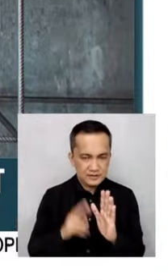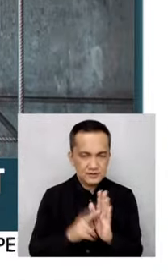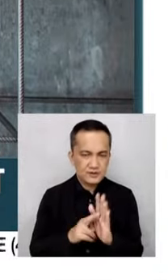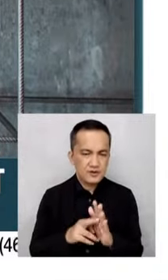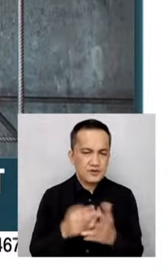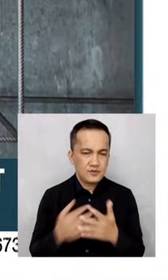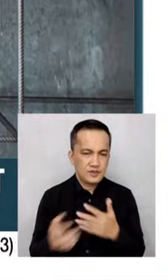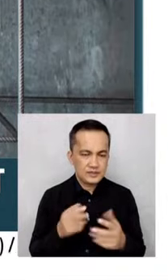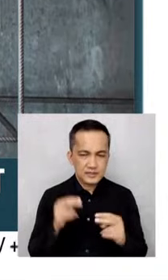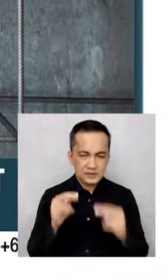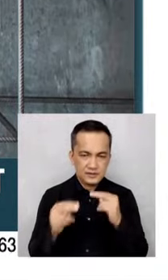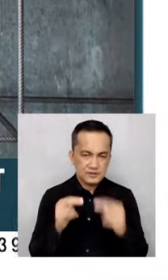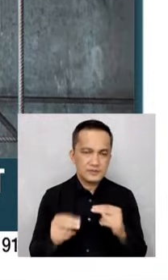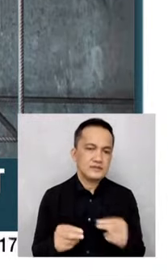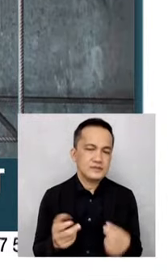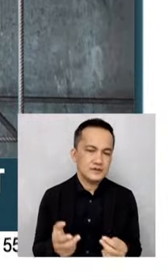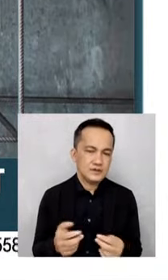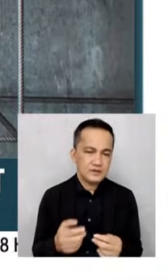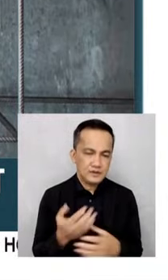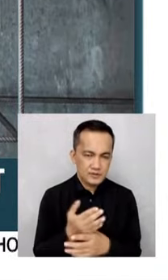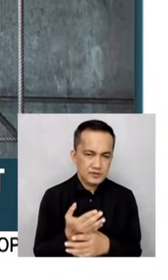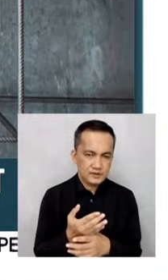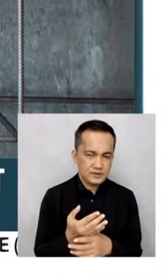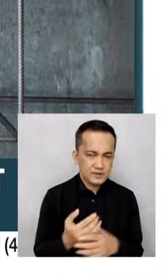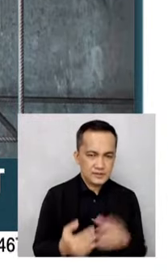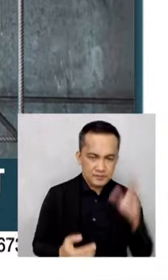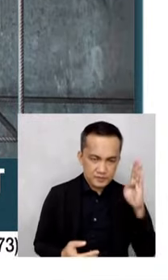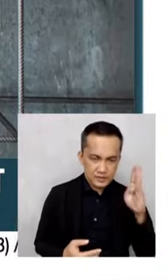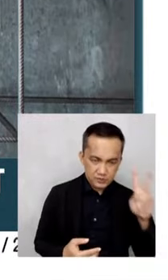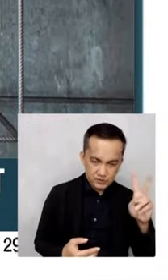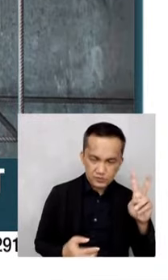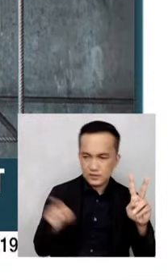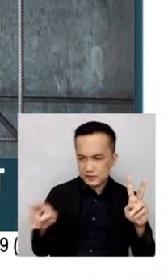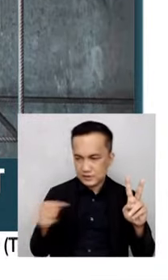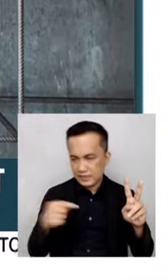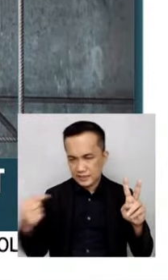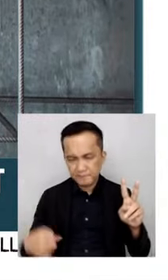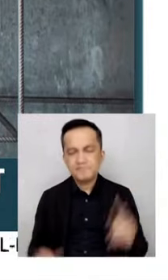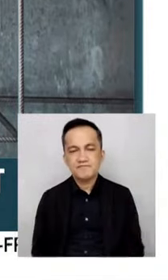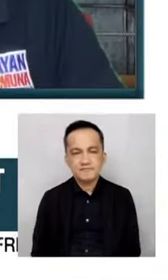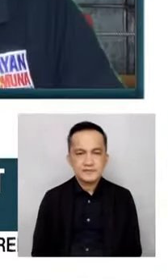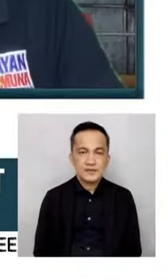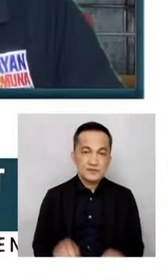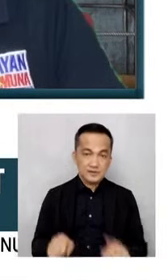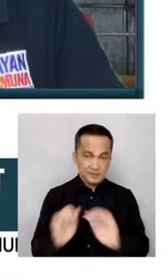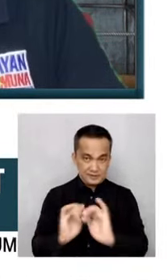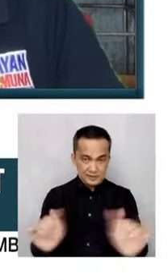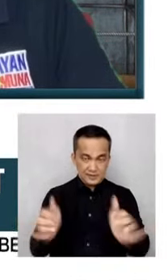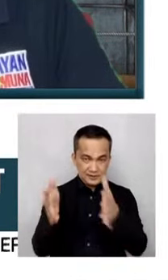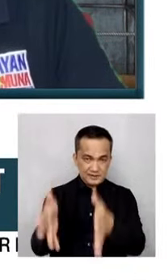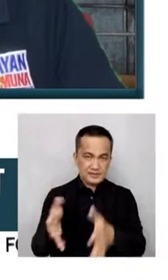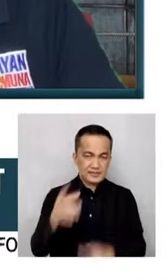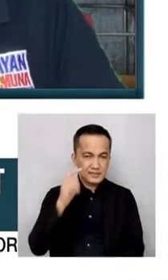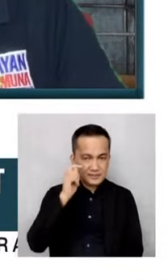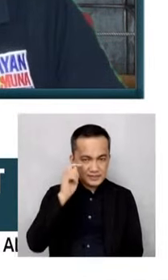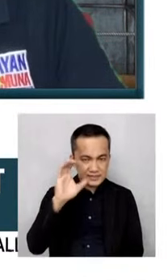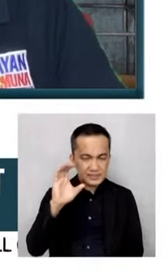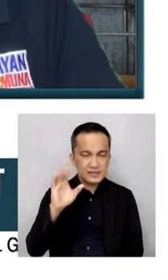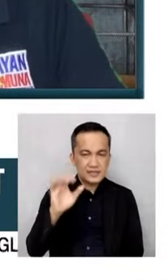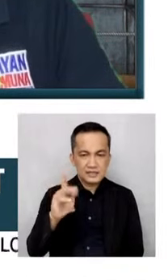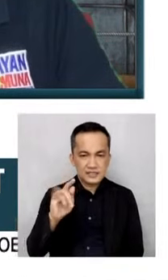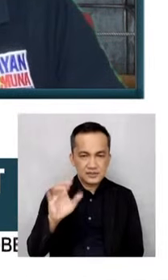whatever negotiations there are between the Marcos administration and China. All right, we're going to have to leave it at that. Teddy Casino there, National Council Member